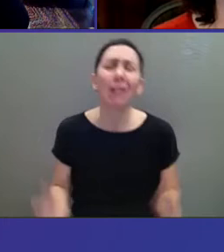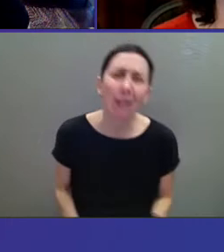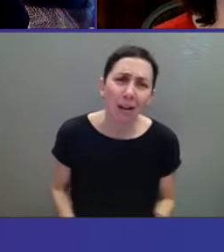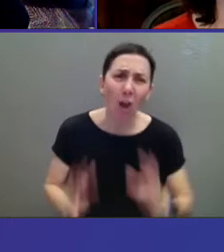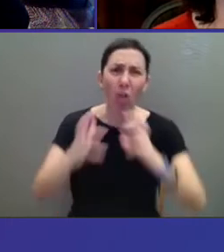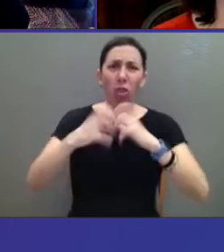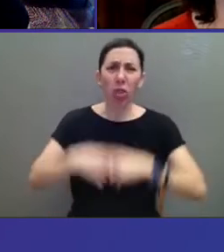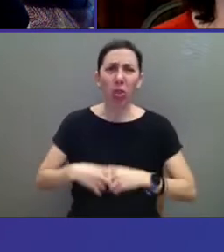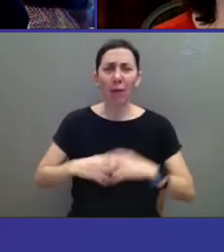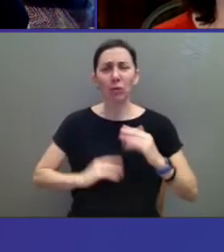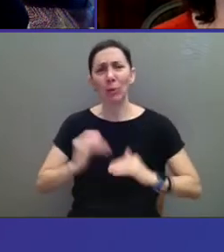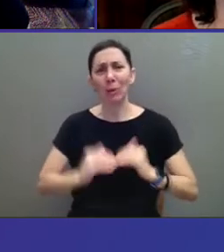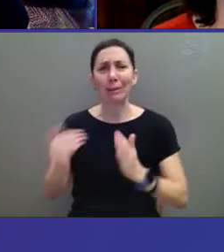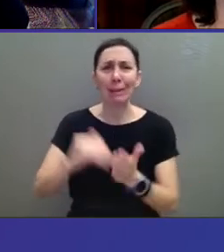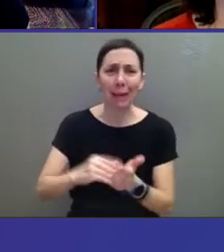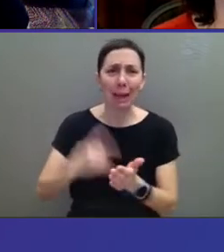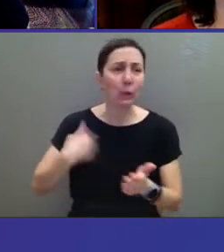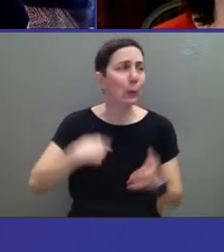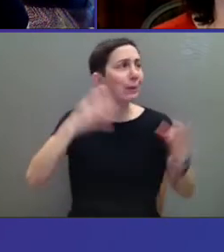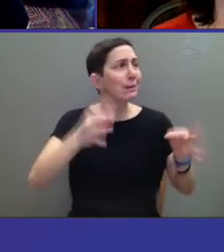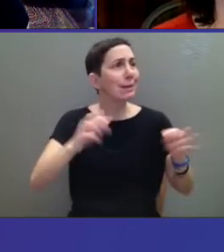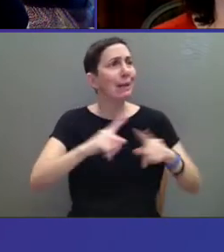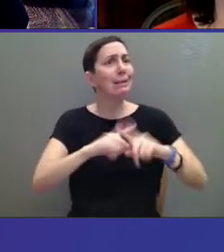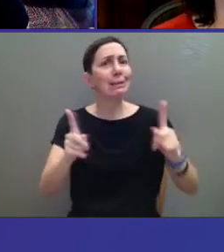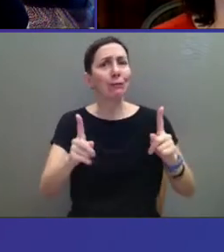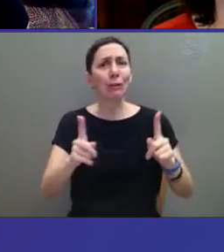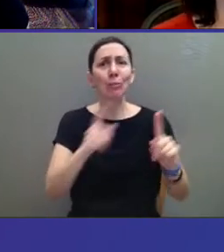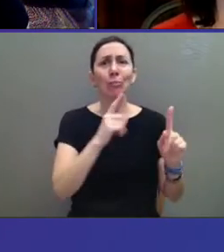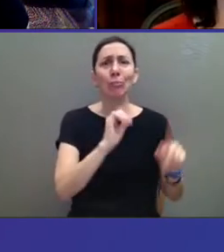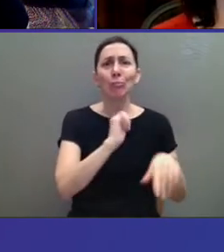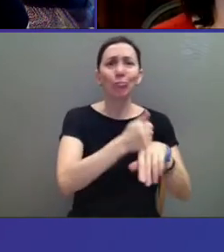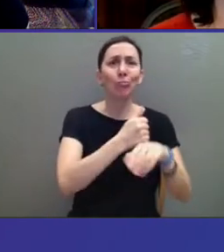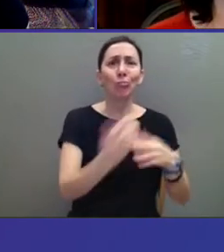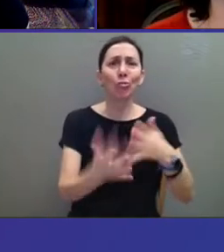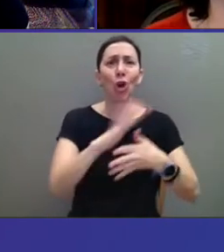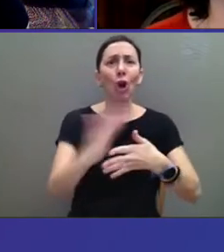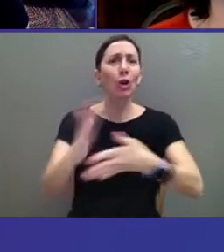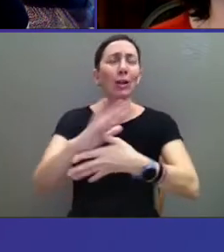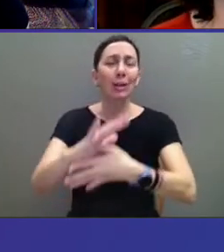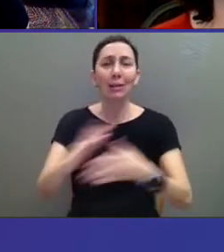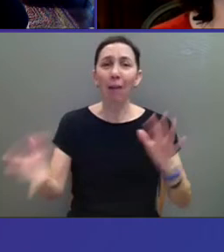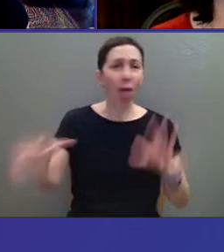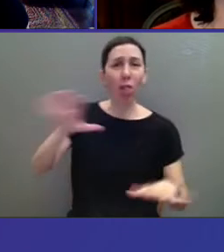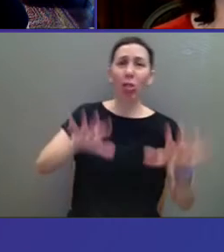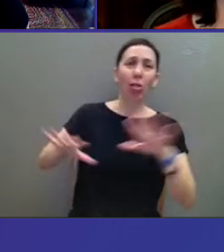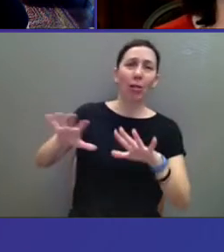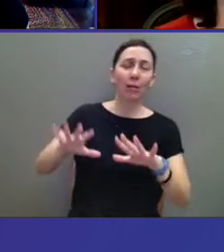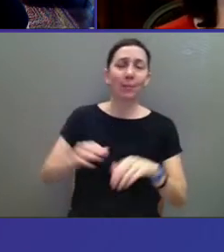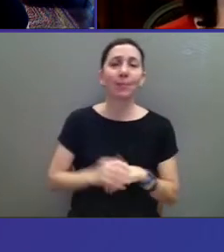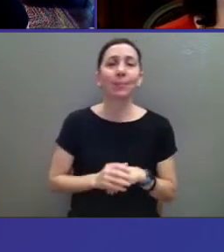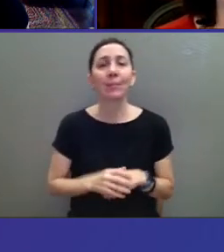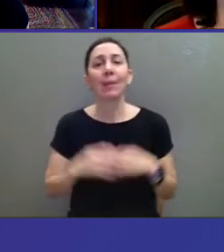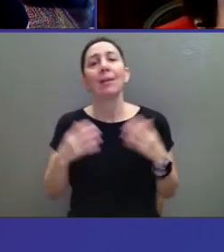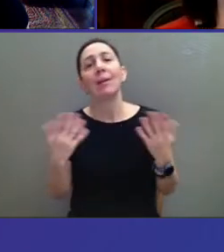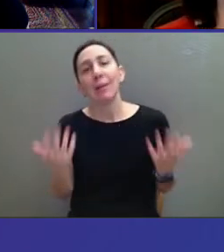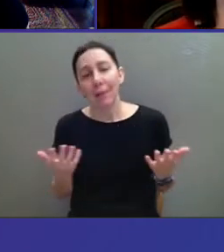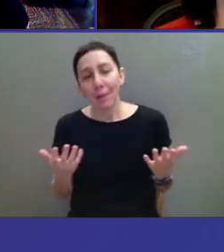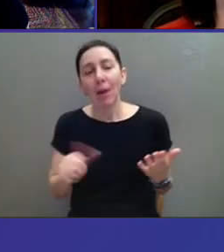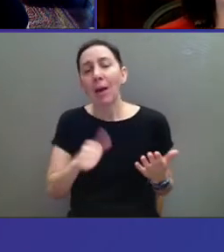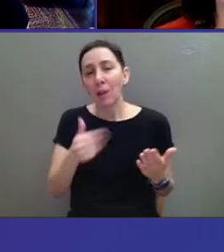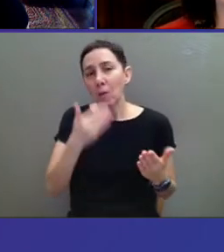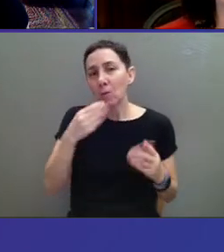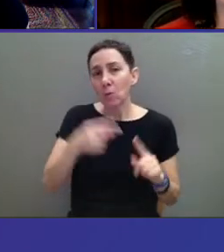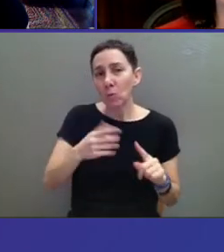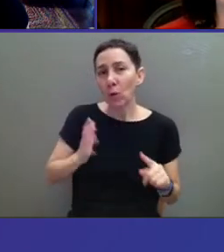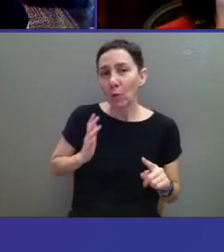because we all decide differently that what matters, right? Now, I will also, reference Alejandra's good point earlier about these things